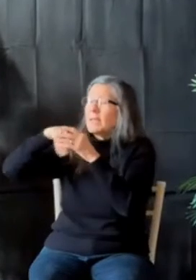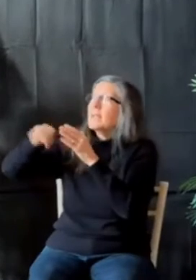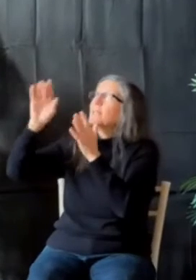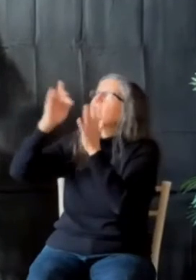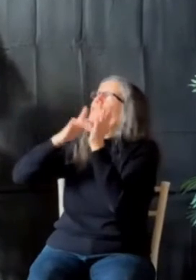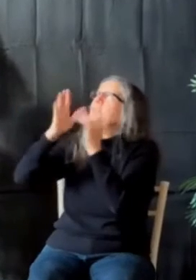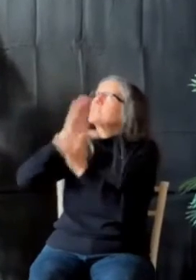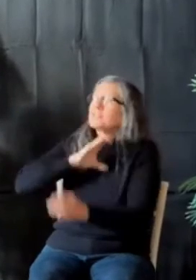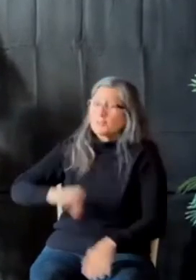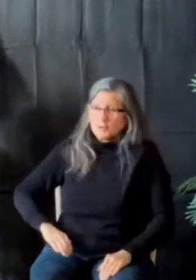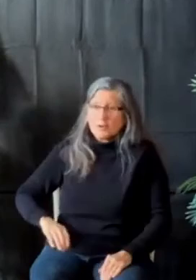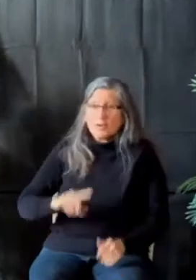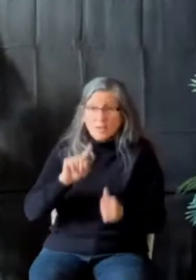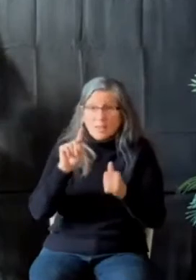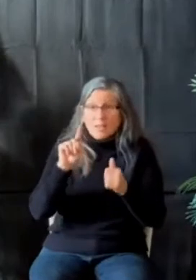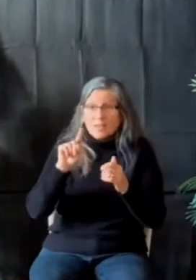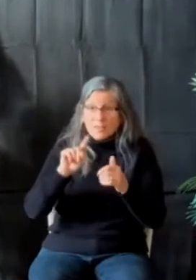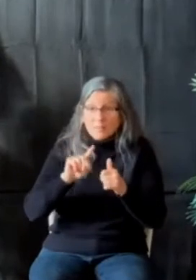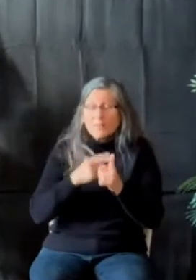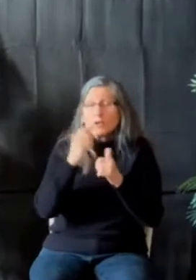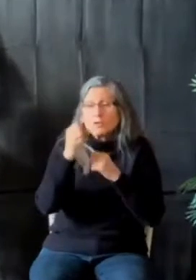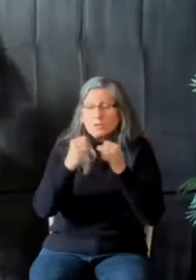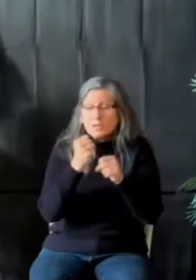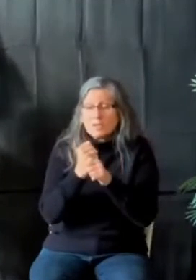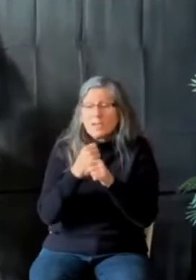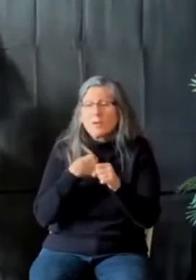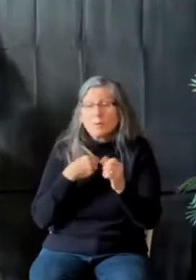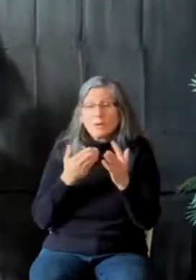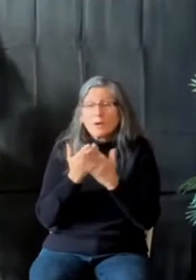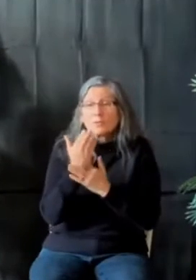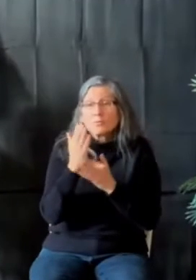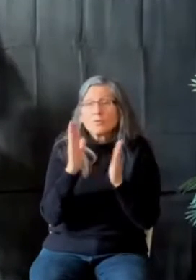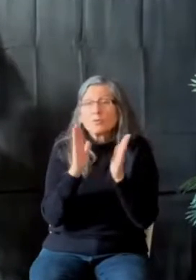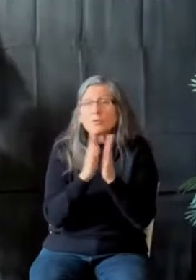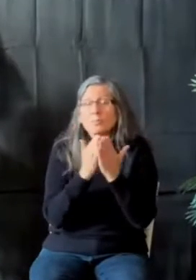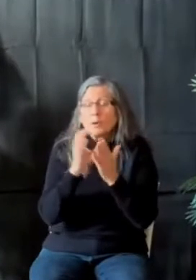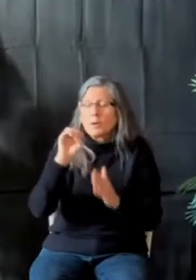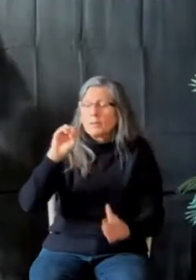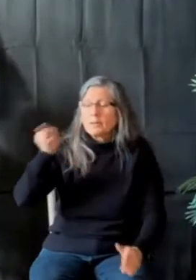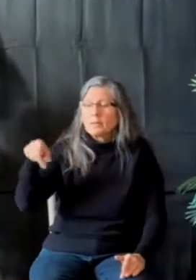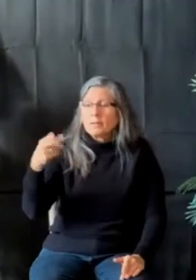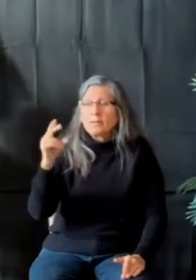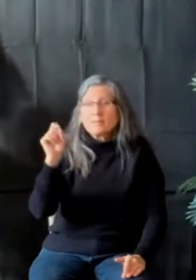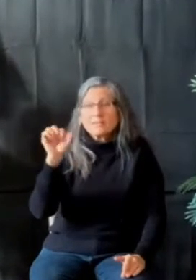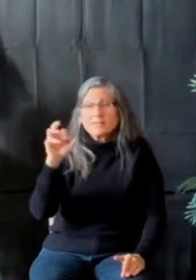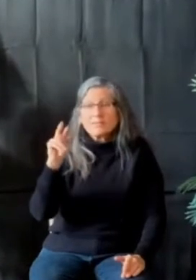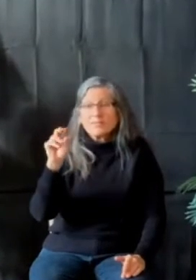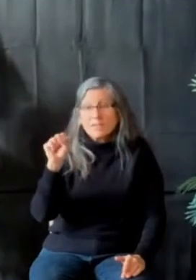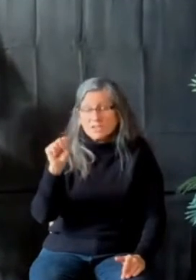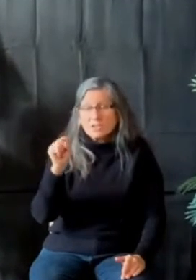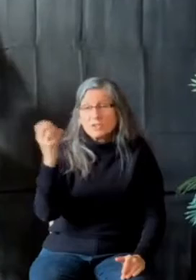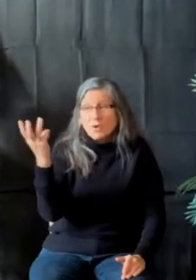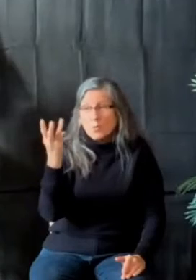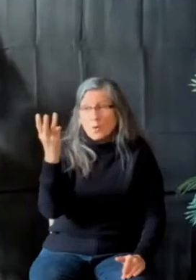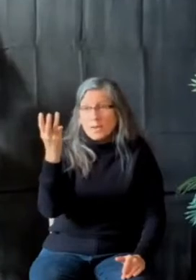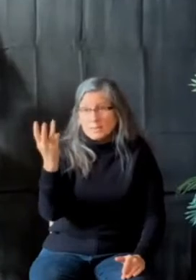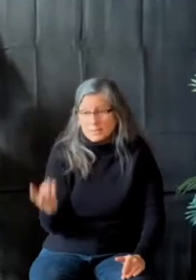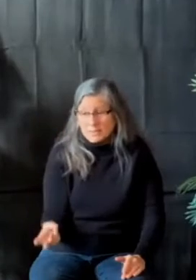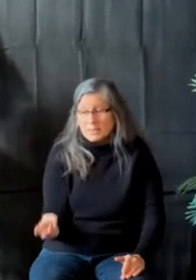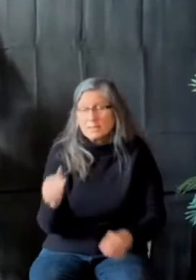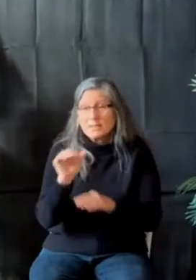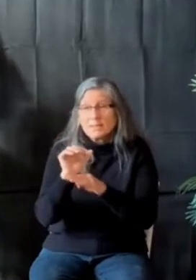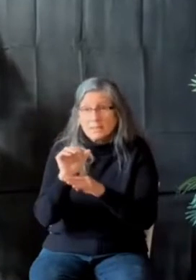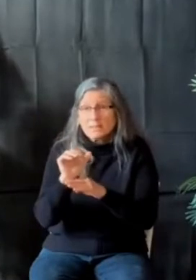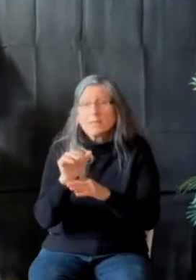Christ." At the first of the year, I'm going to be going through the book of Ephesians on Wednesday nights. And on Wednesday nights, as we go through the book of Ephesians,